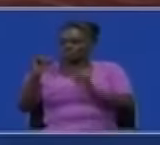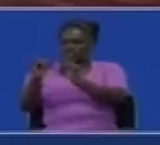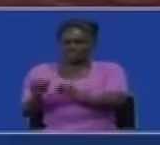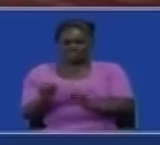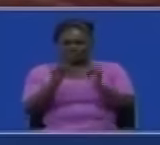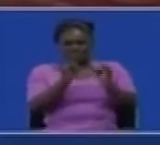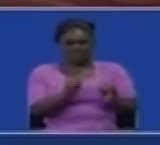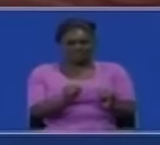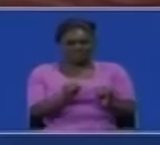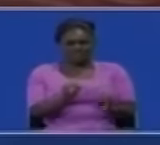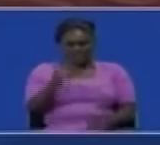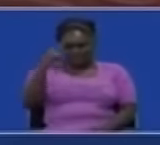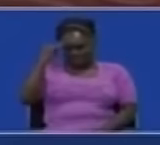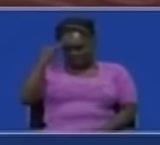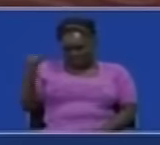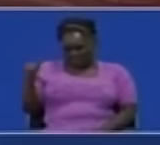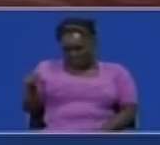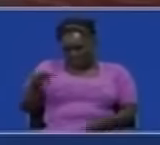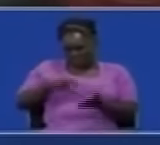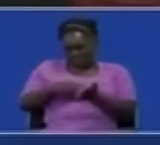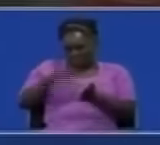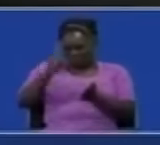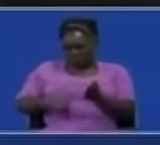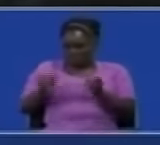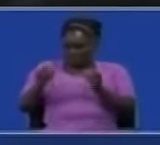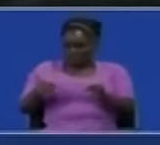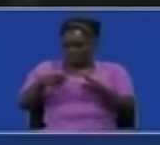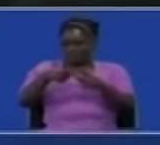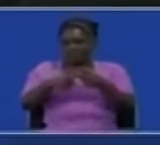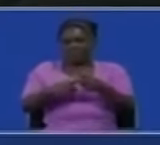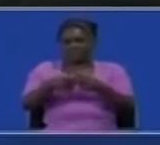individual. Imagine what that means if the machine